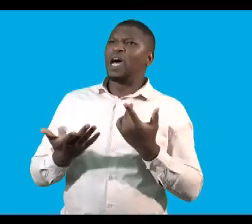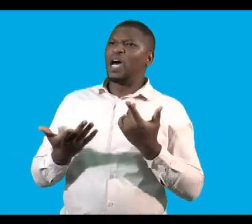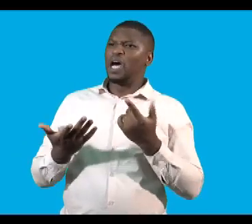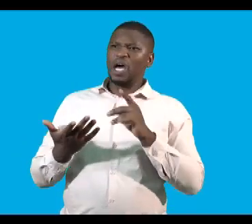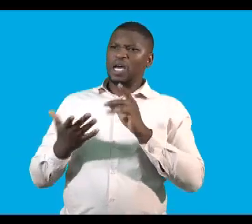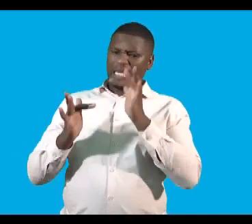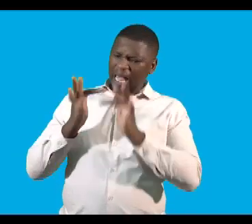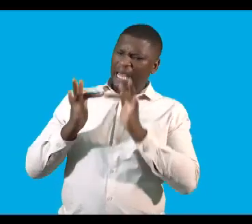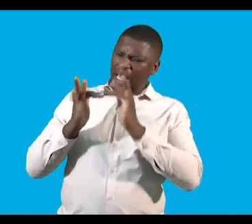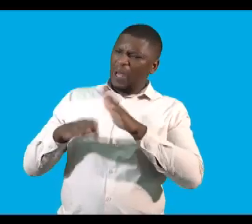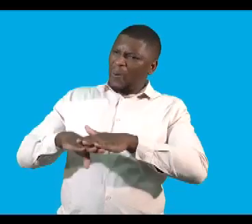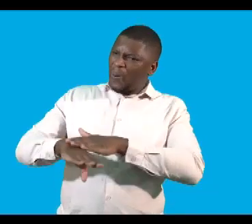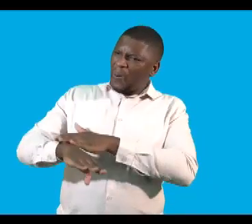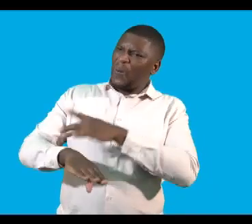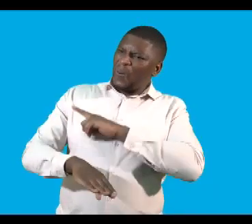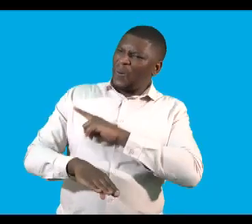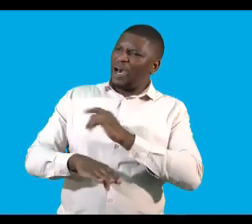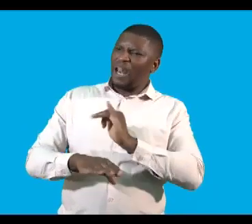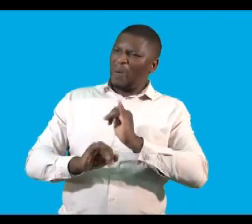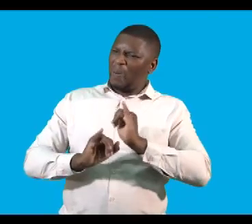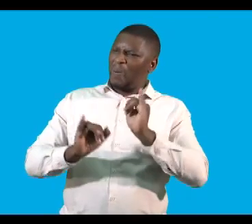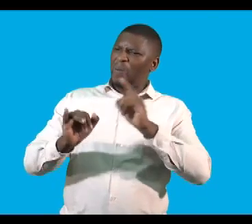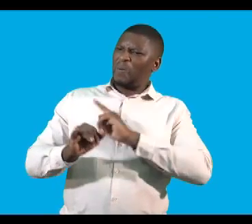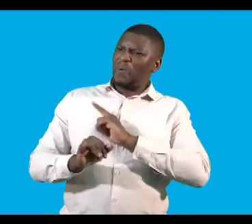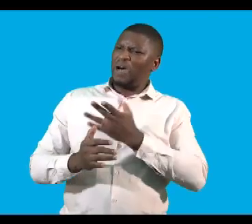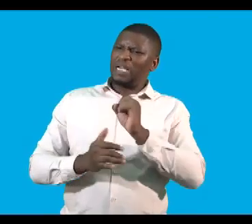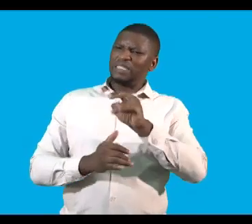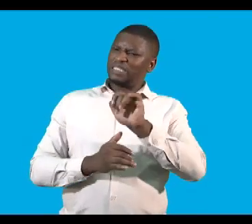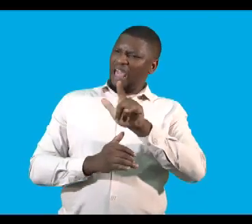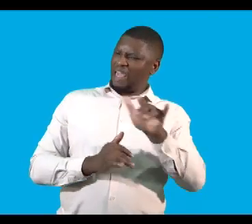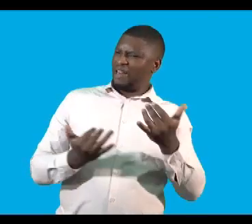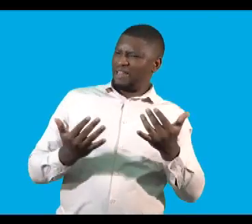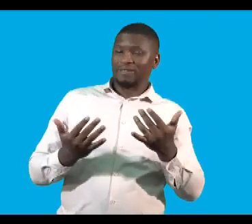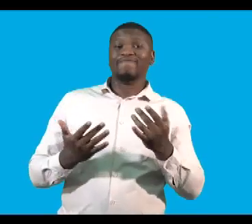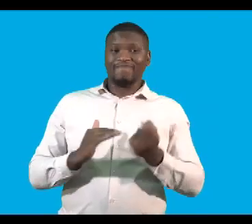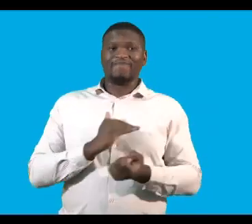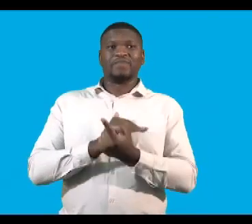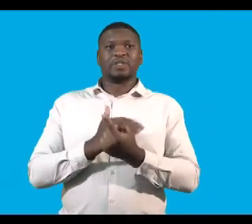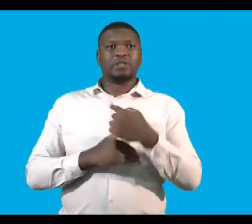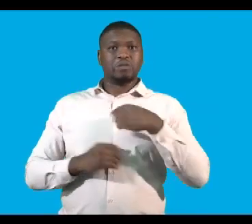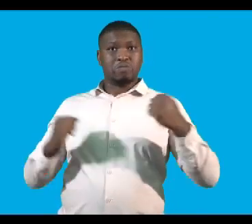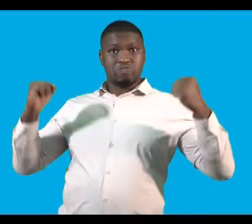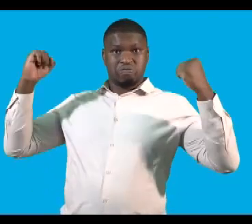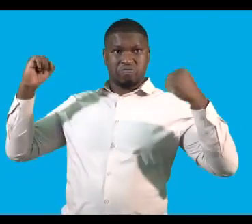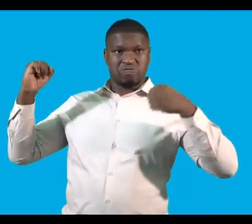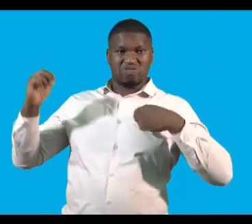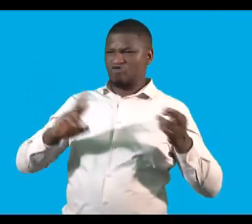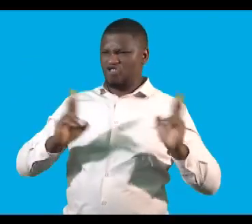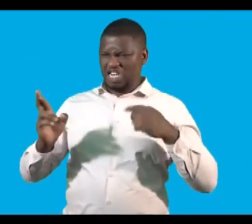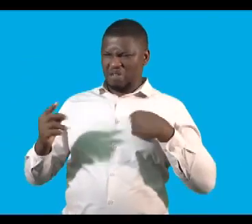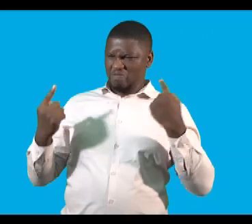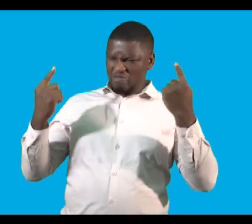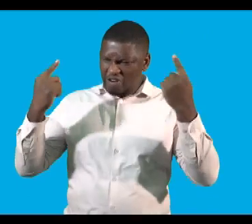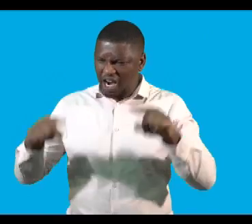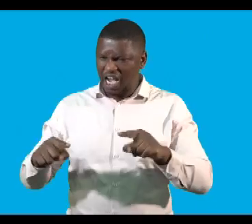my Wi-Fi slower than a snail?" The superhero says, "Fear not, citizen. I'm here to fix your Wi-Fi connection."